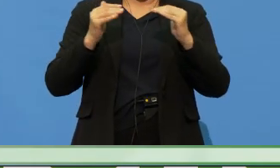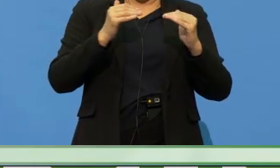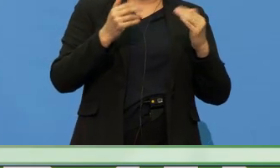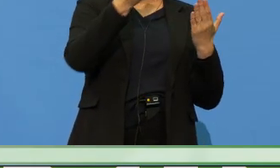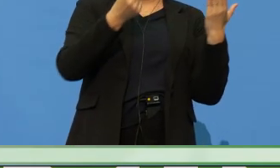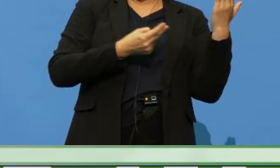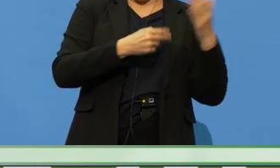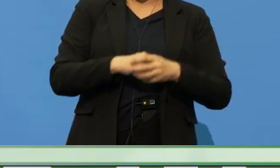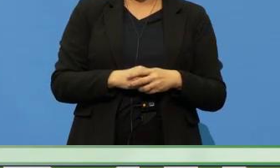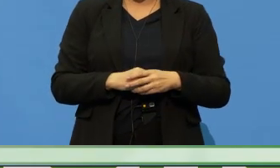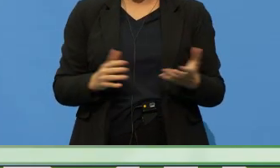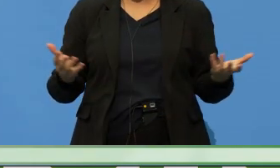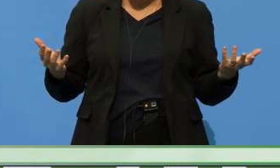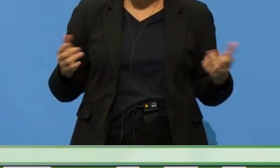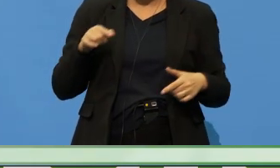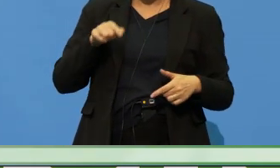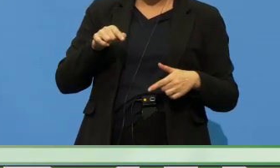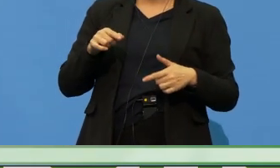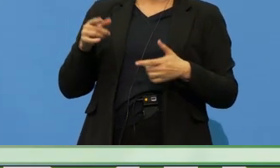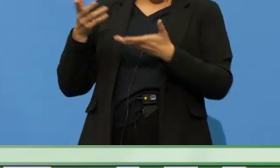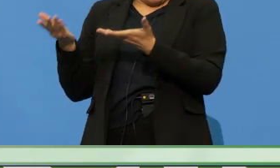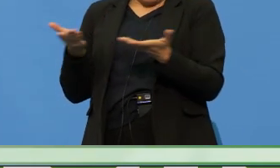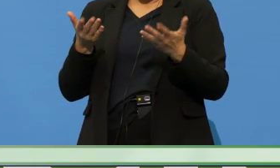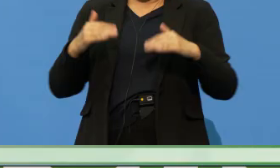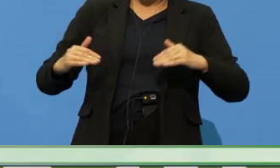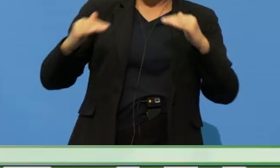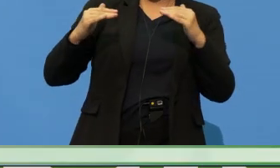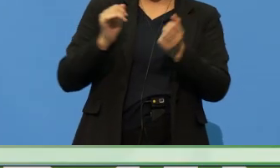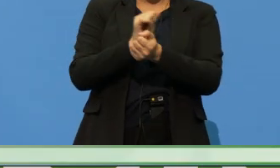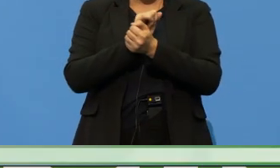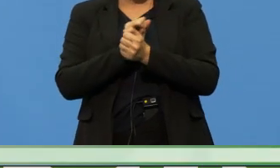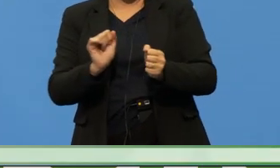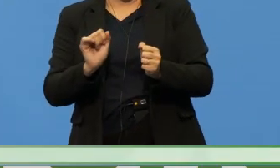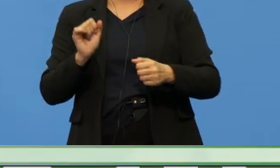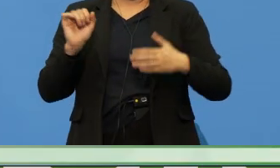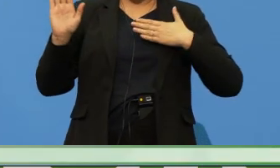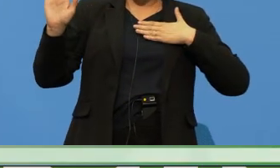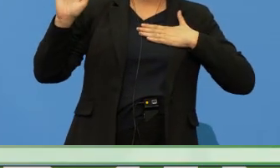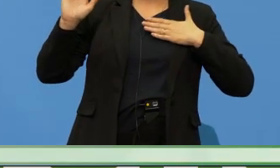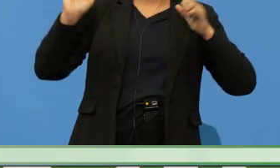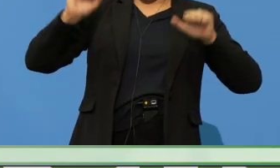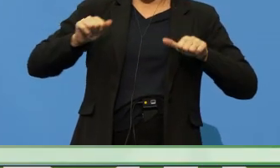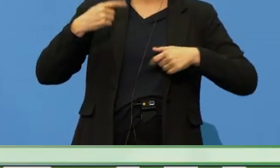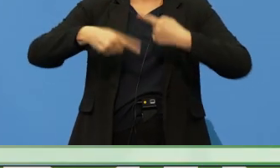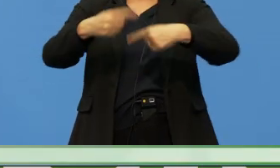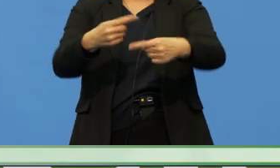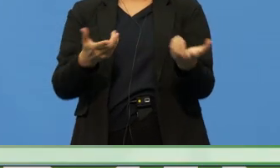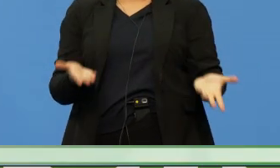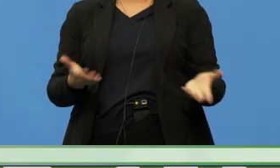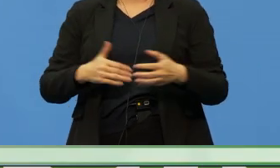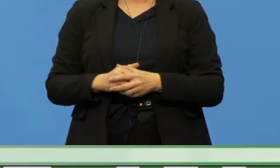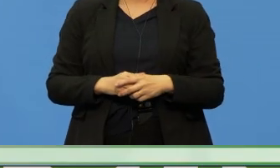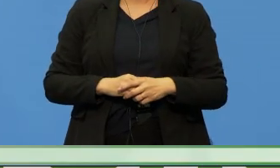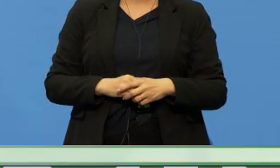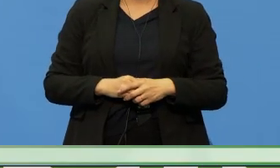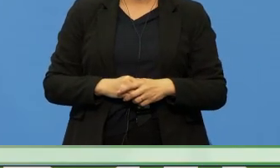than a definite result." So the process the universal design denotes is also the one of